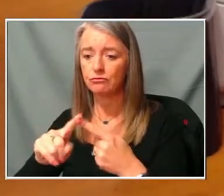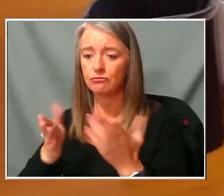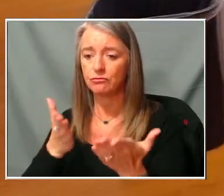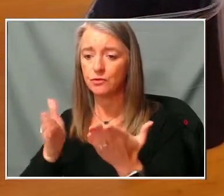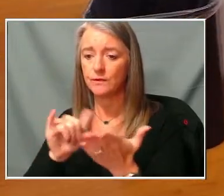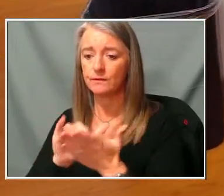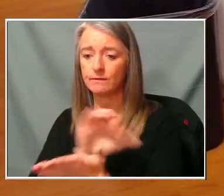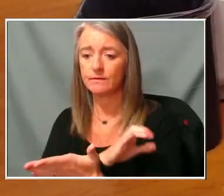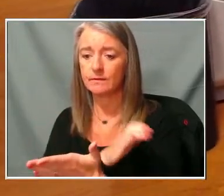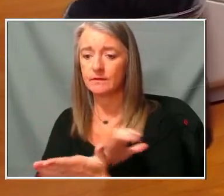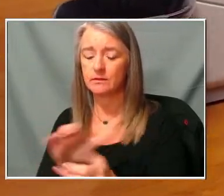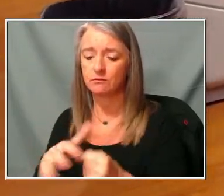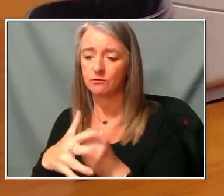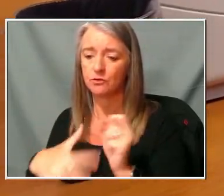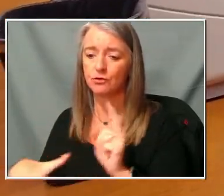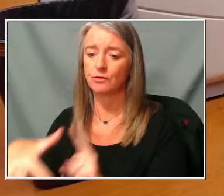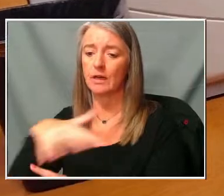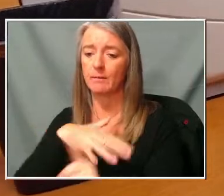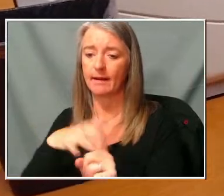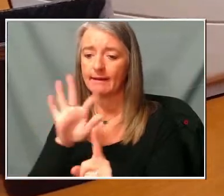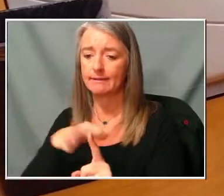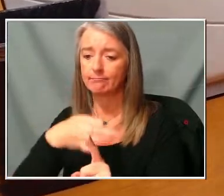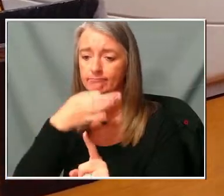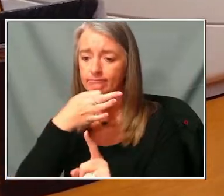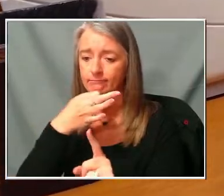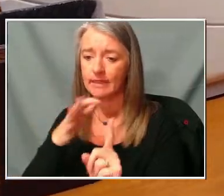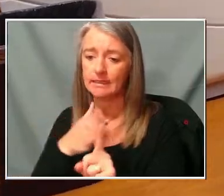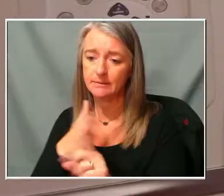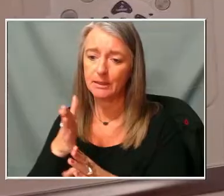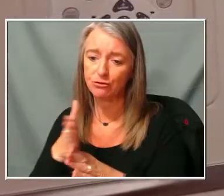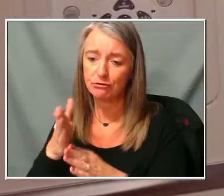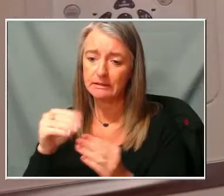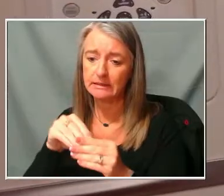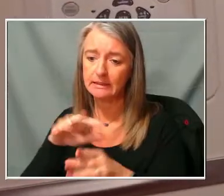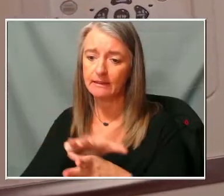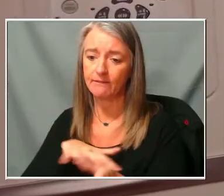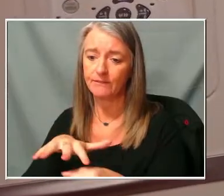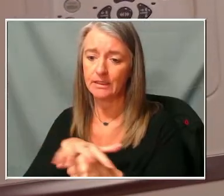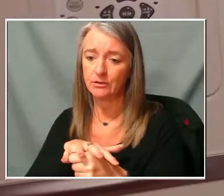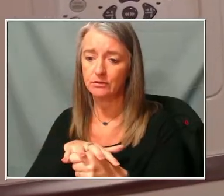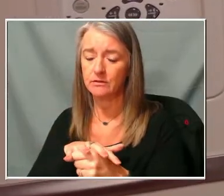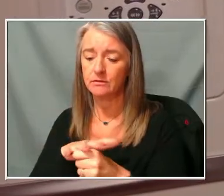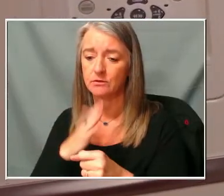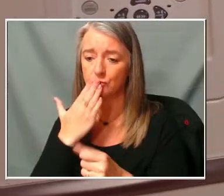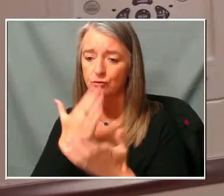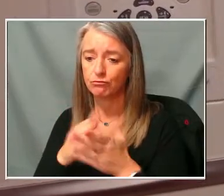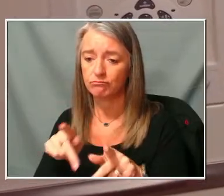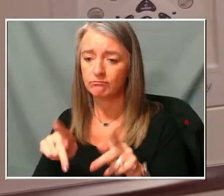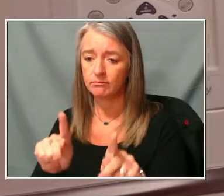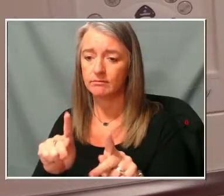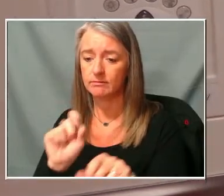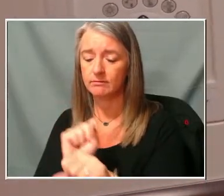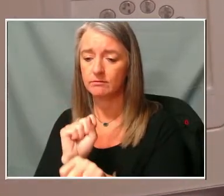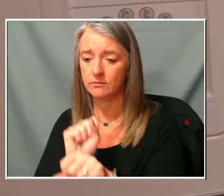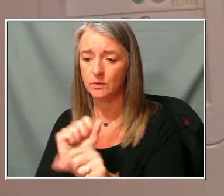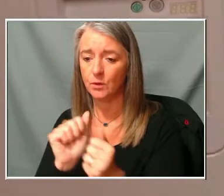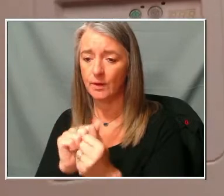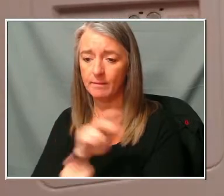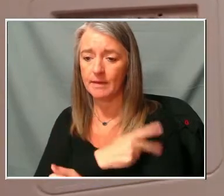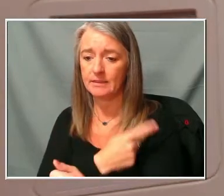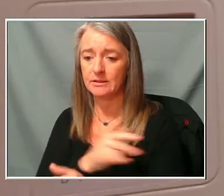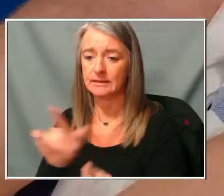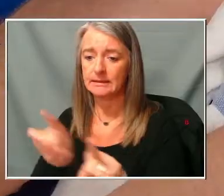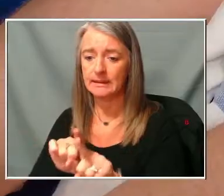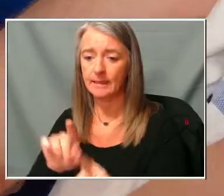clinic and be surrounded by experts and subspecialists in the field. And the greatest privilege is the opportunity to work with patients like Alex. Well,